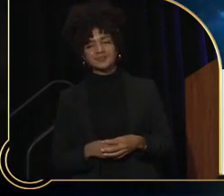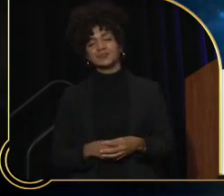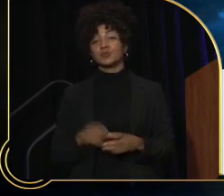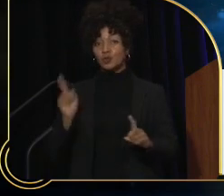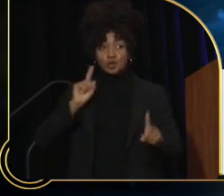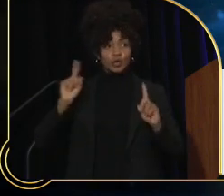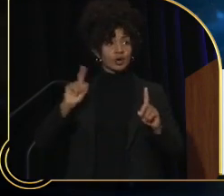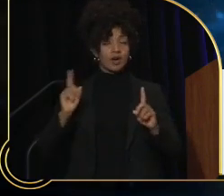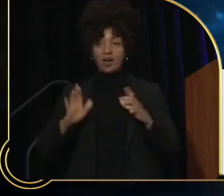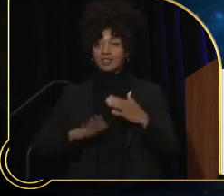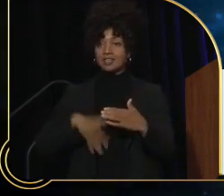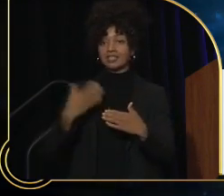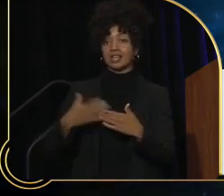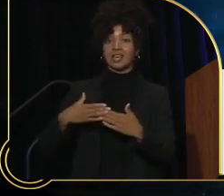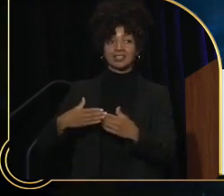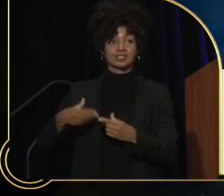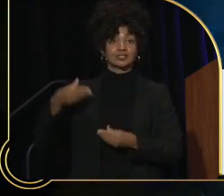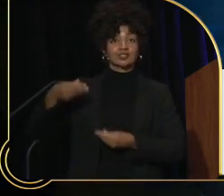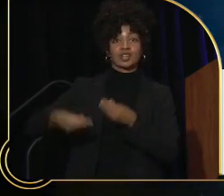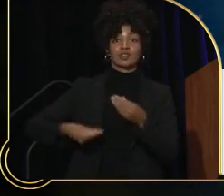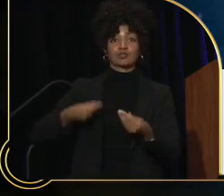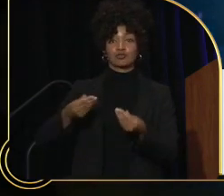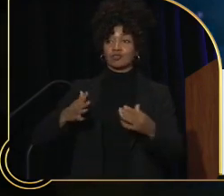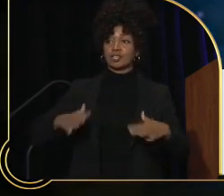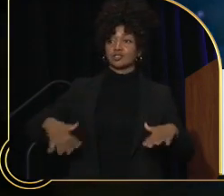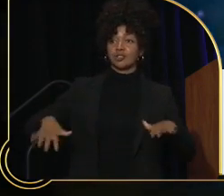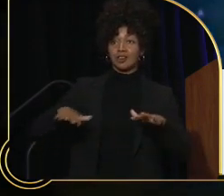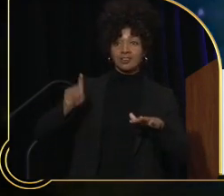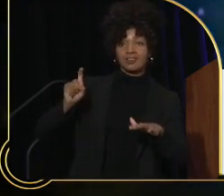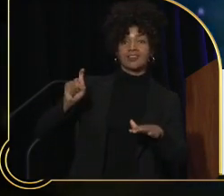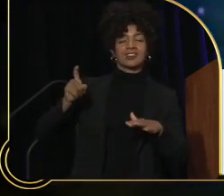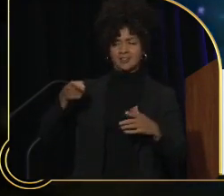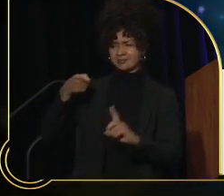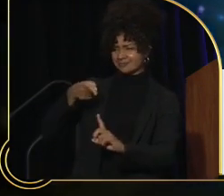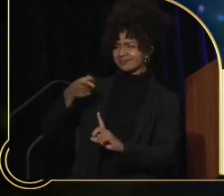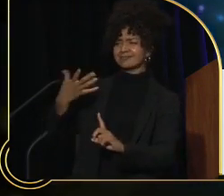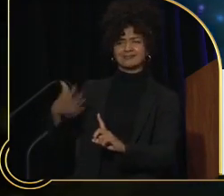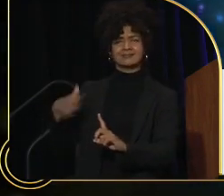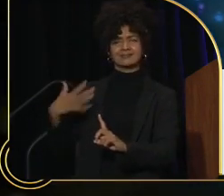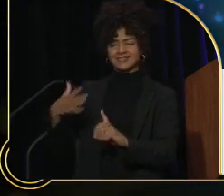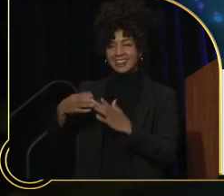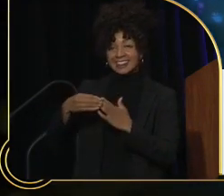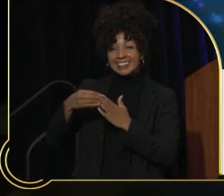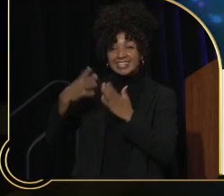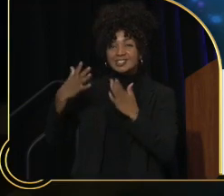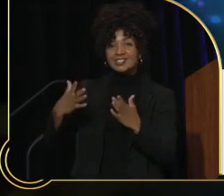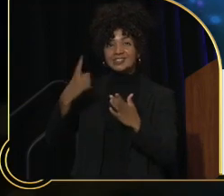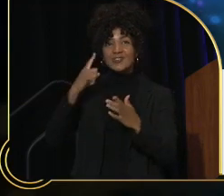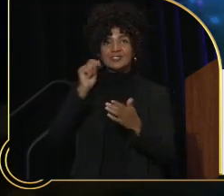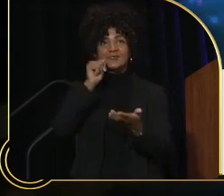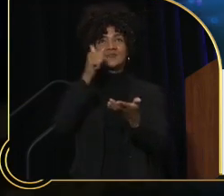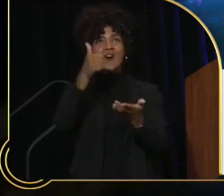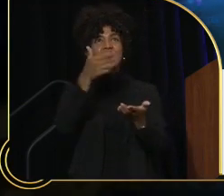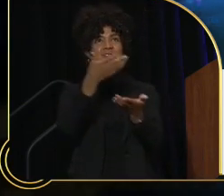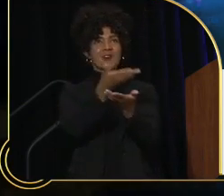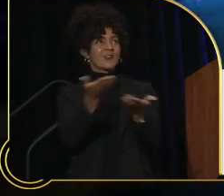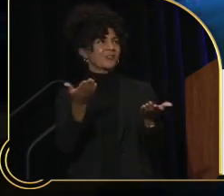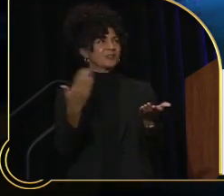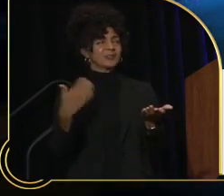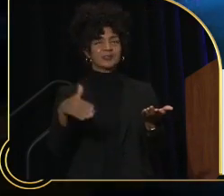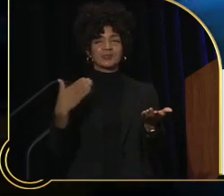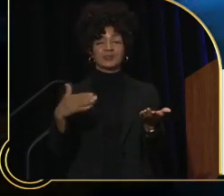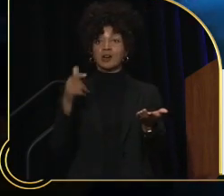Have you heard about the next generation? You are the leaders of tomorrow.